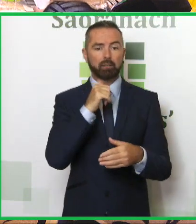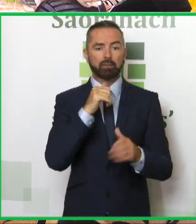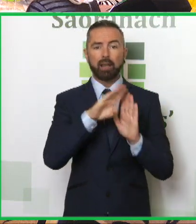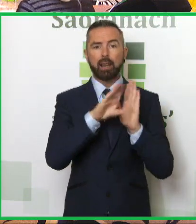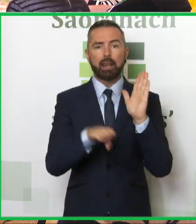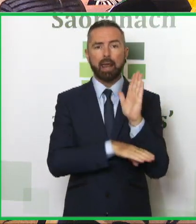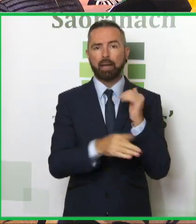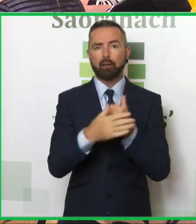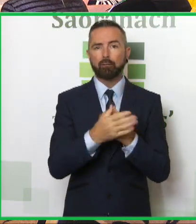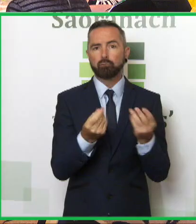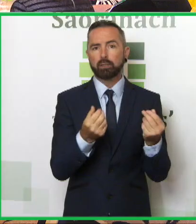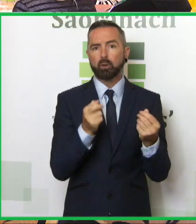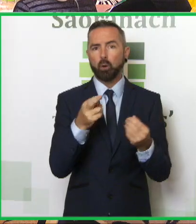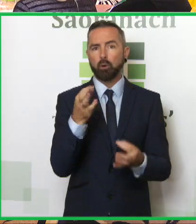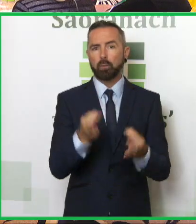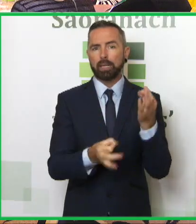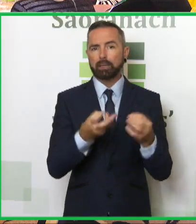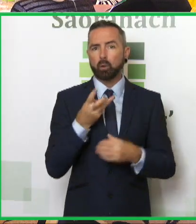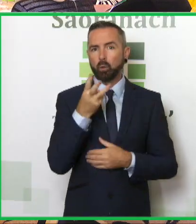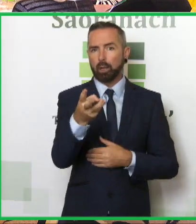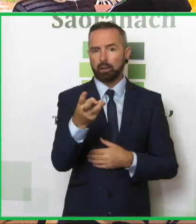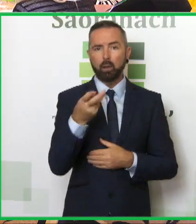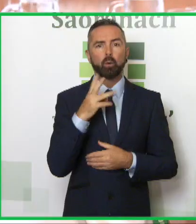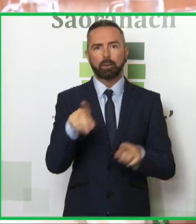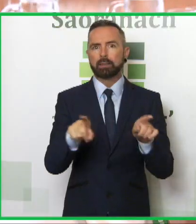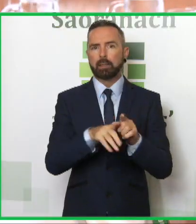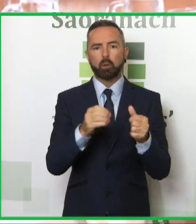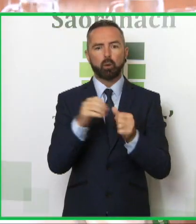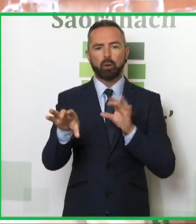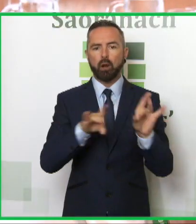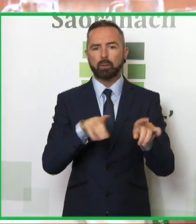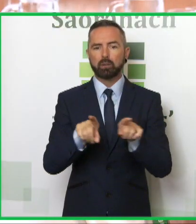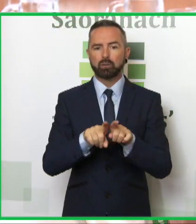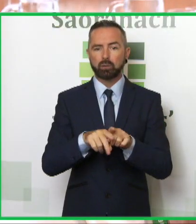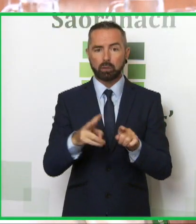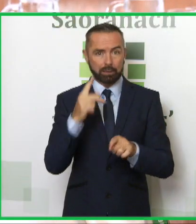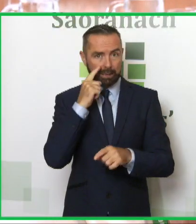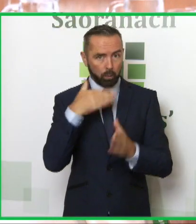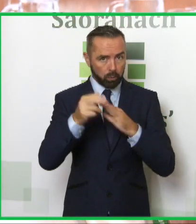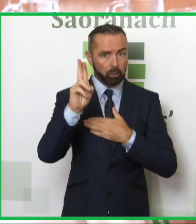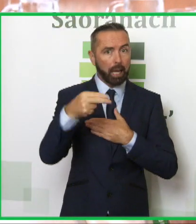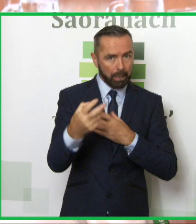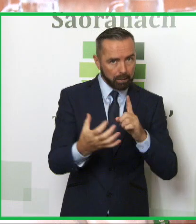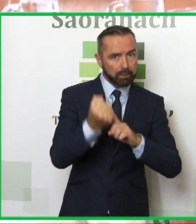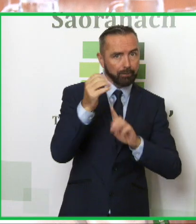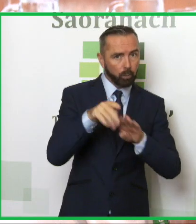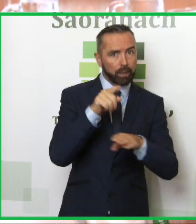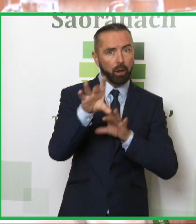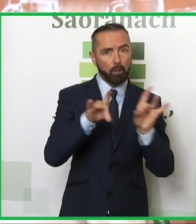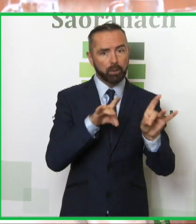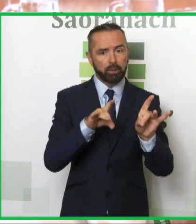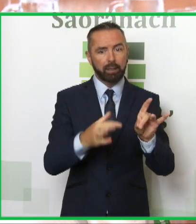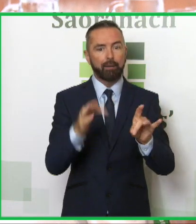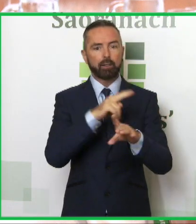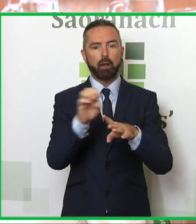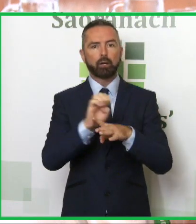will, well then that's going to apply to all the other options as well. So let's see what can be done with this option. And if it's